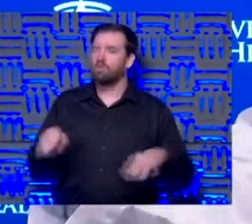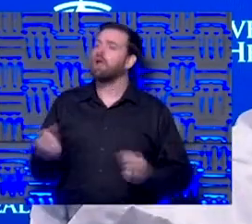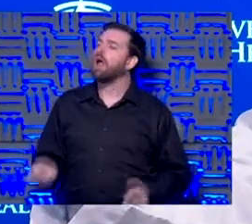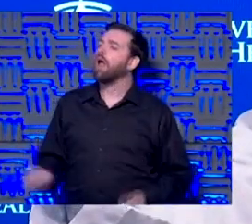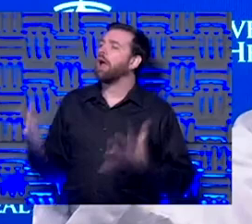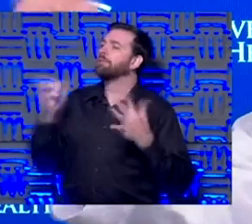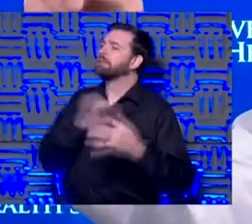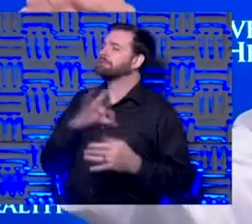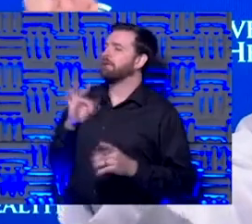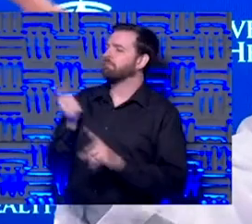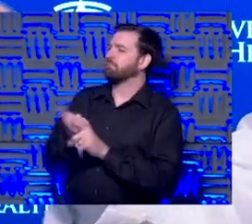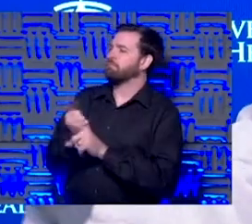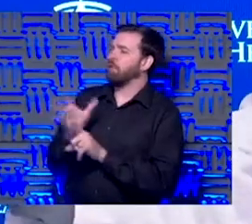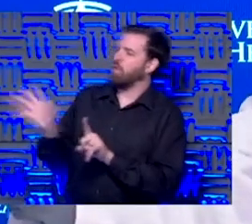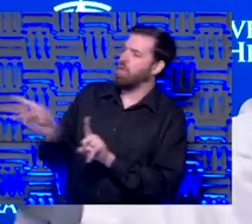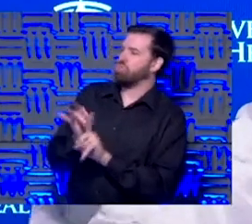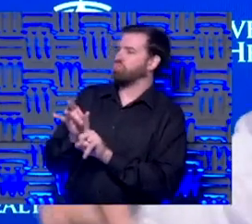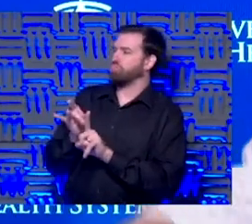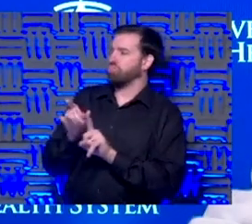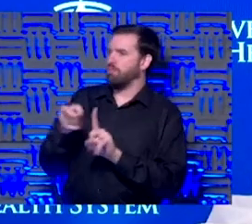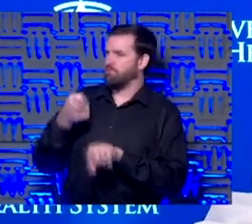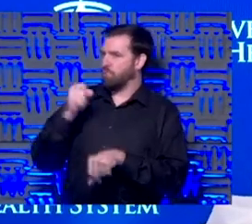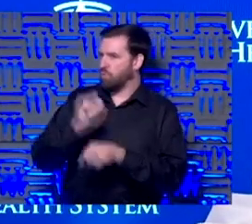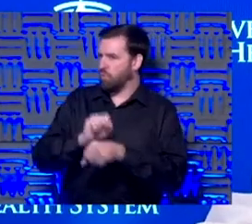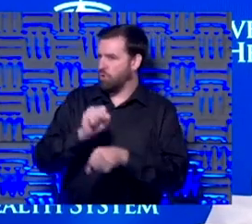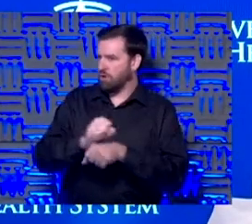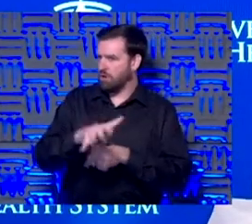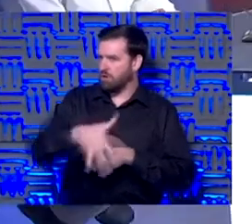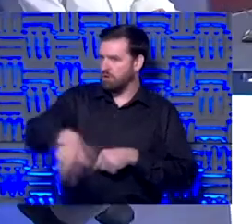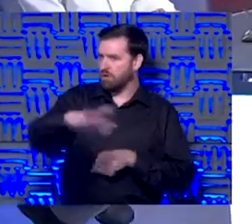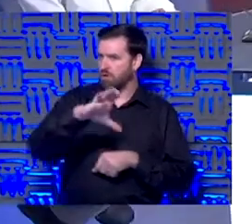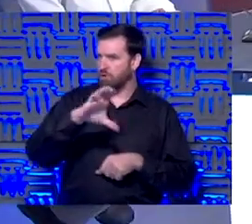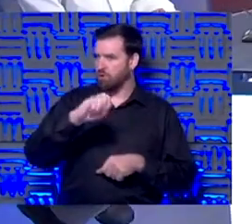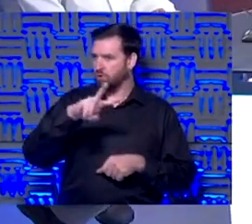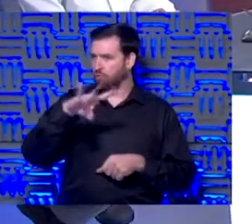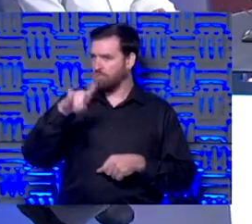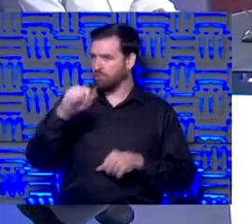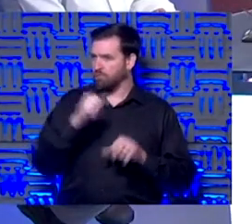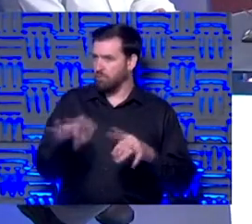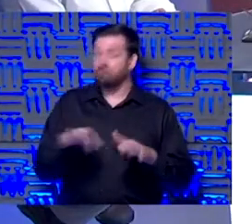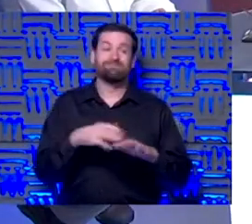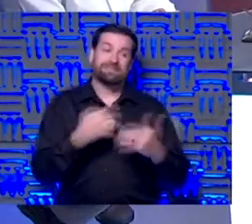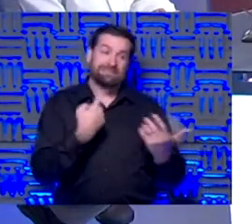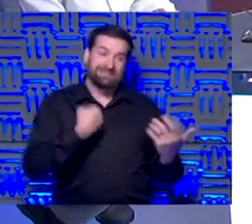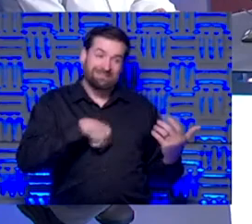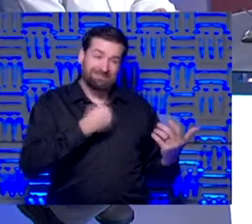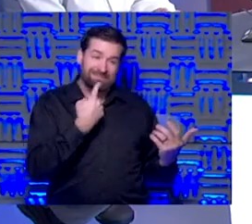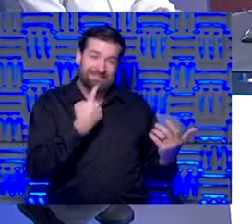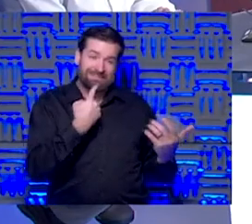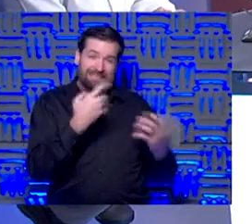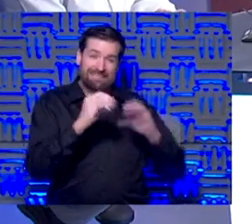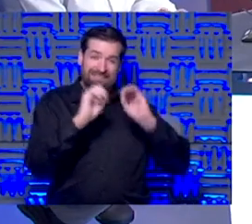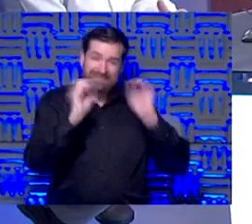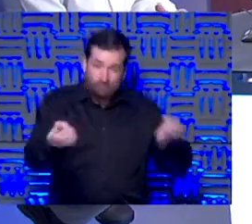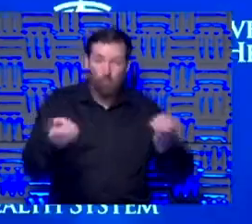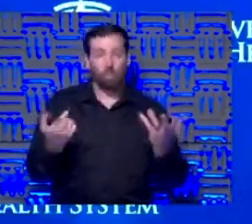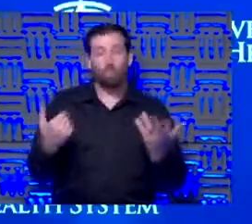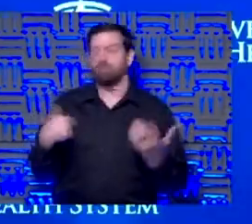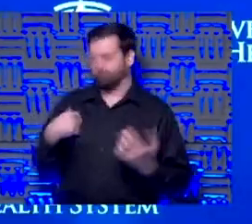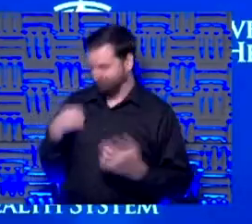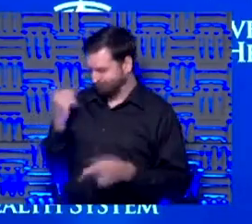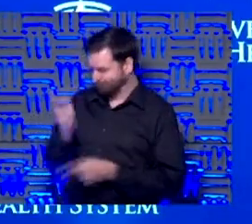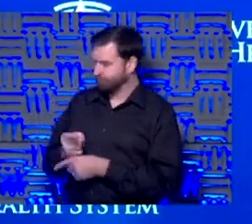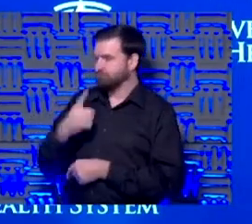gotten COVID from working on our floors? We're going to say zero. And we are saying zero because we believe that's the number. And it's just